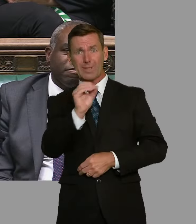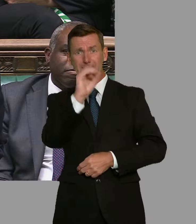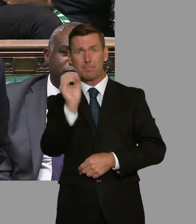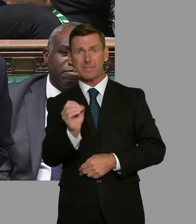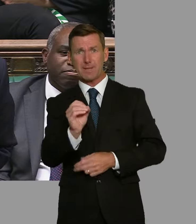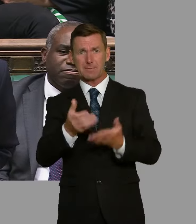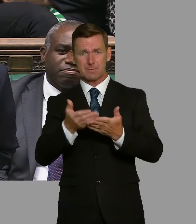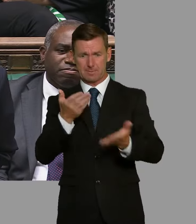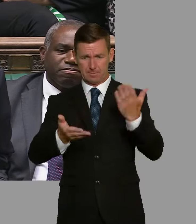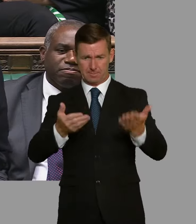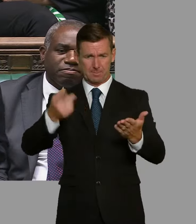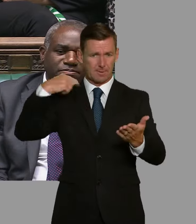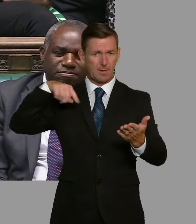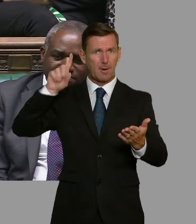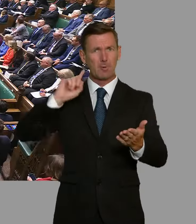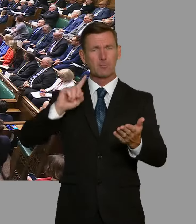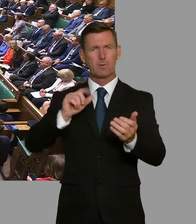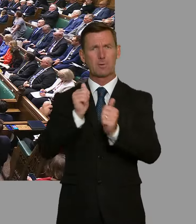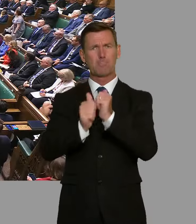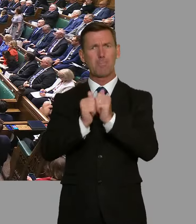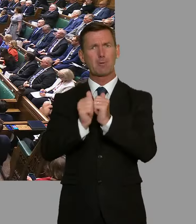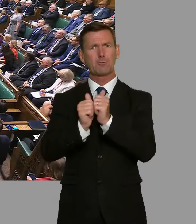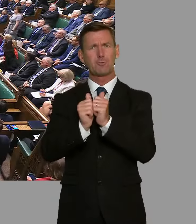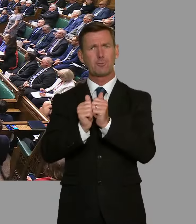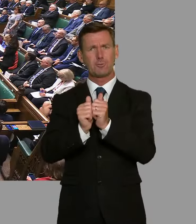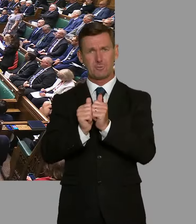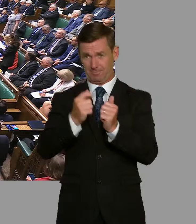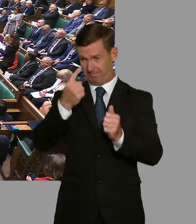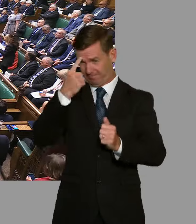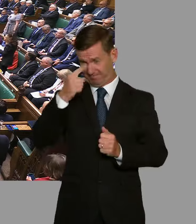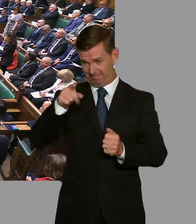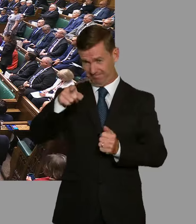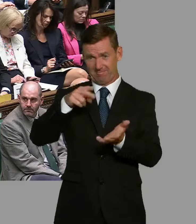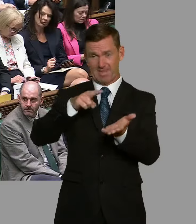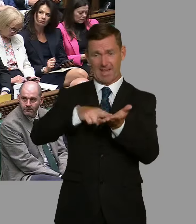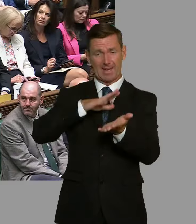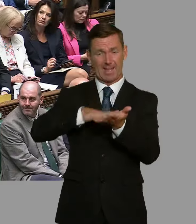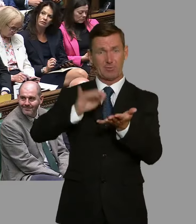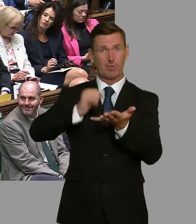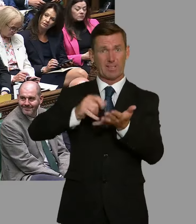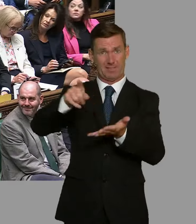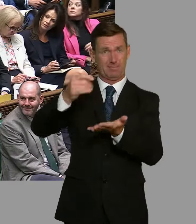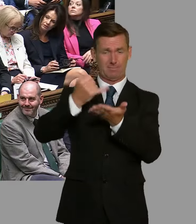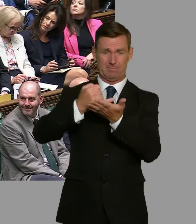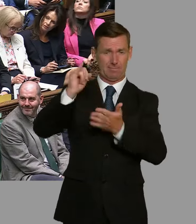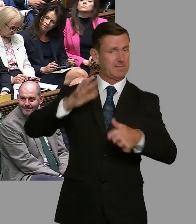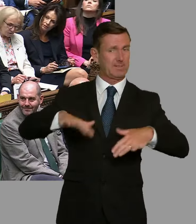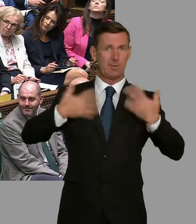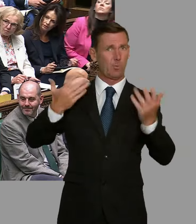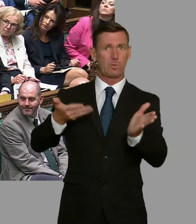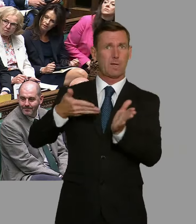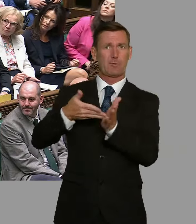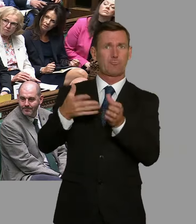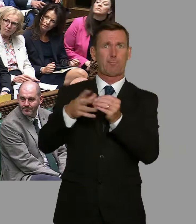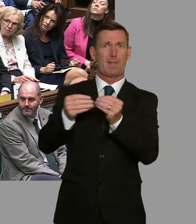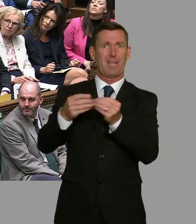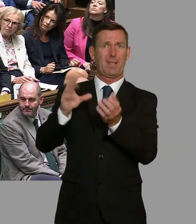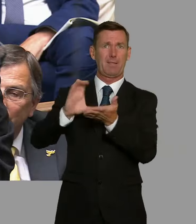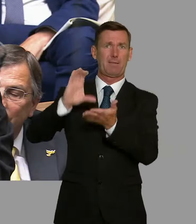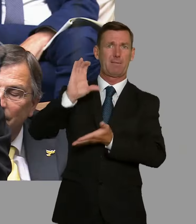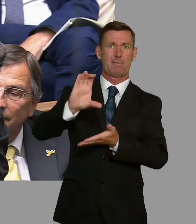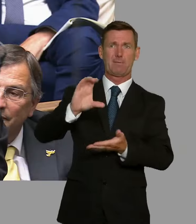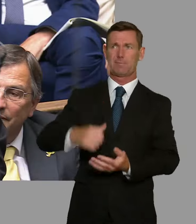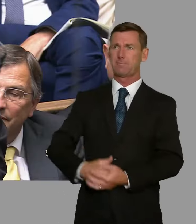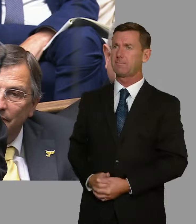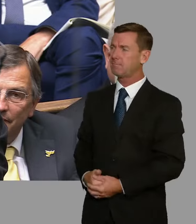course was opposed by the parties opposite. Number to put together. Thank you, Mr Speaker. Over the past few months, I've been meeting with